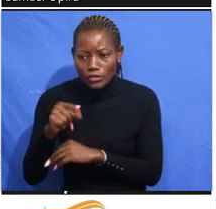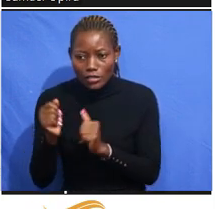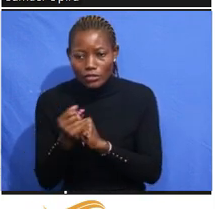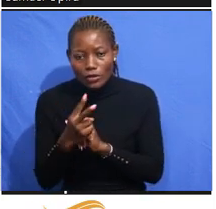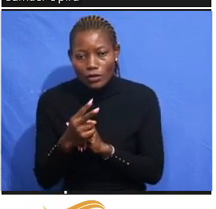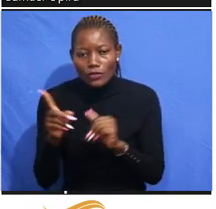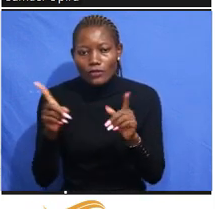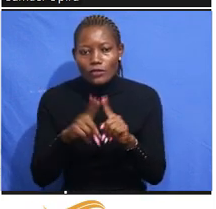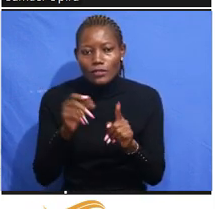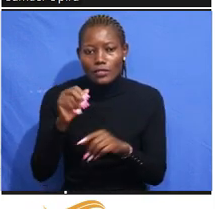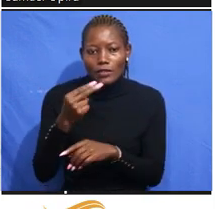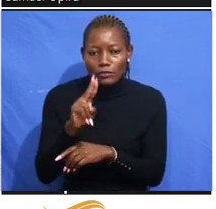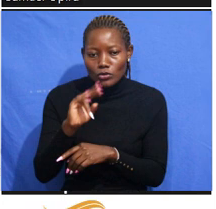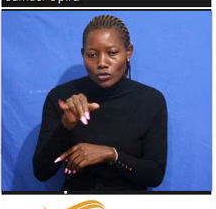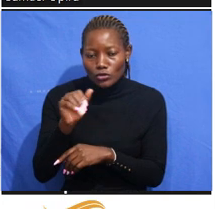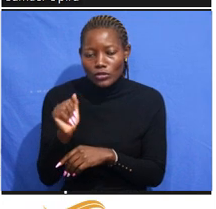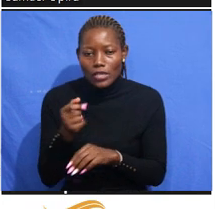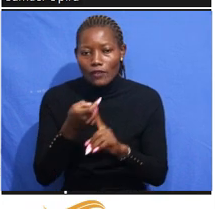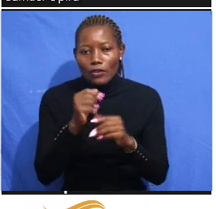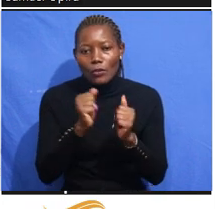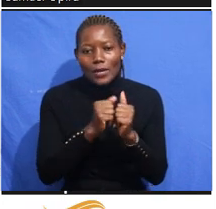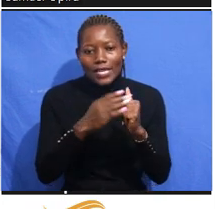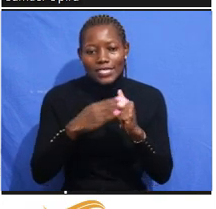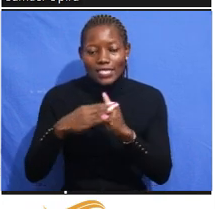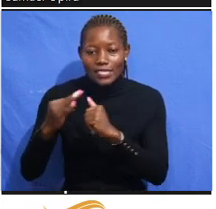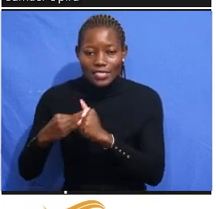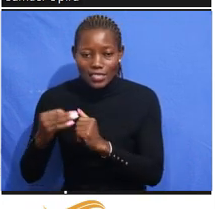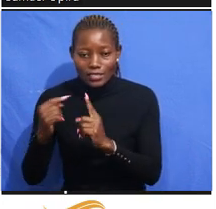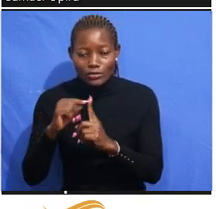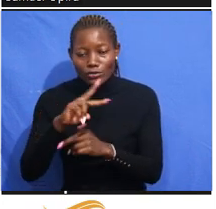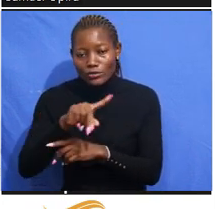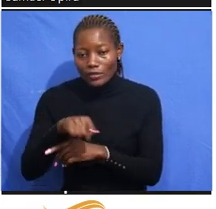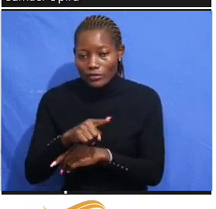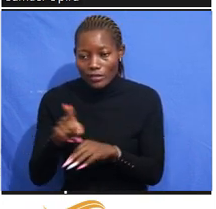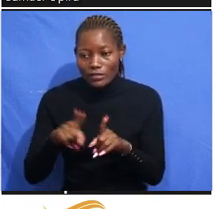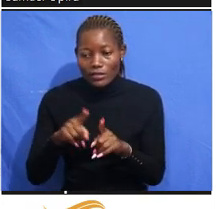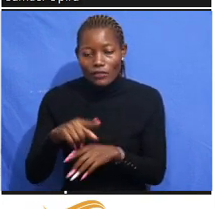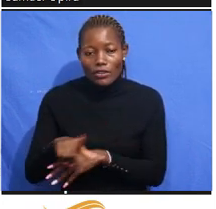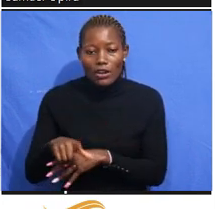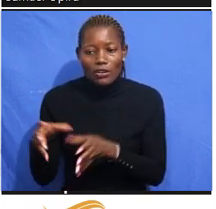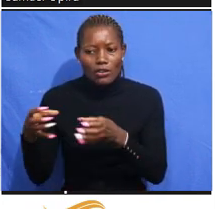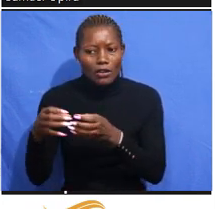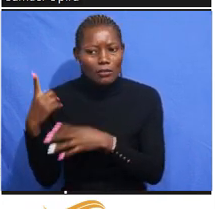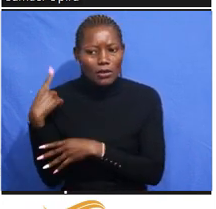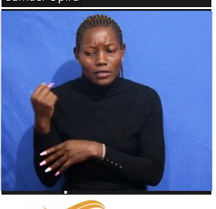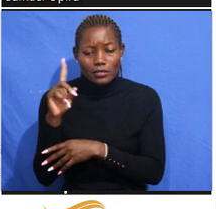coach 1998-2000. Also coached our local club, currently one